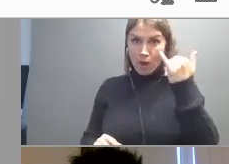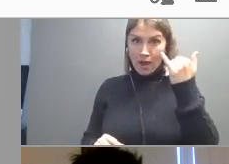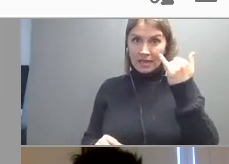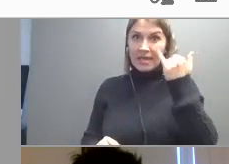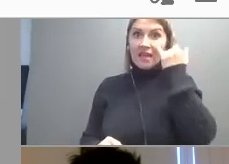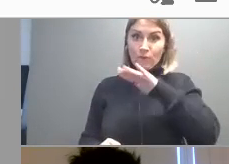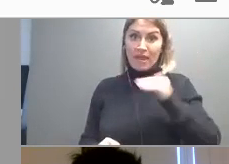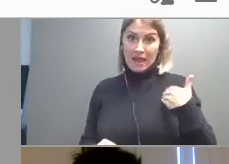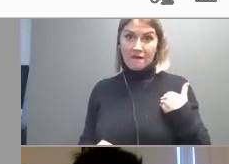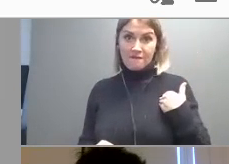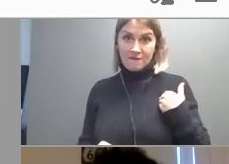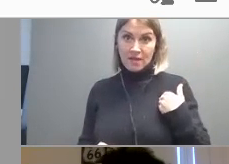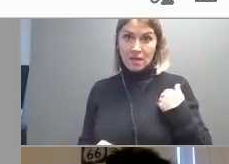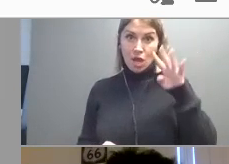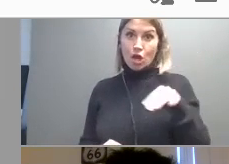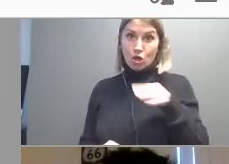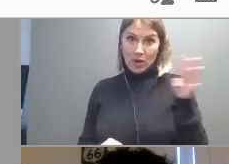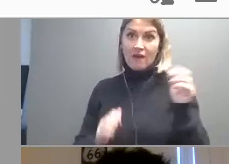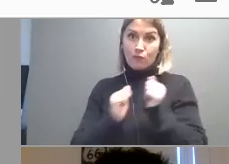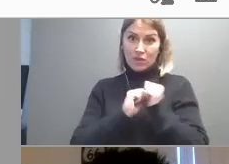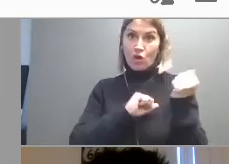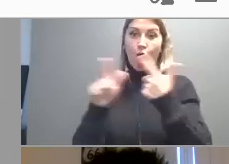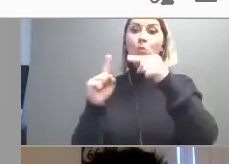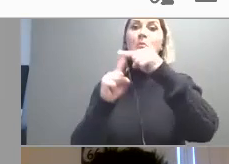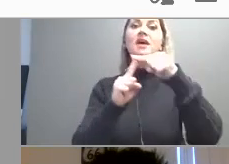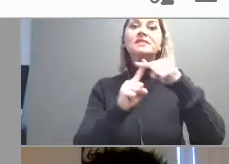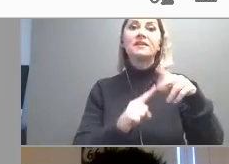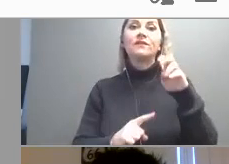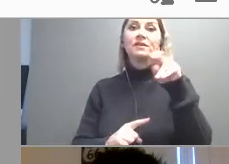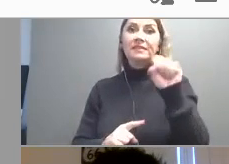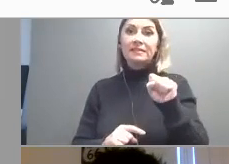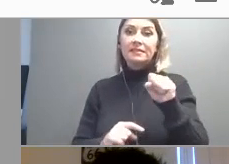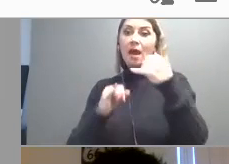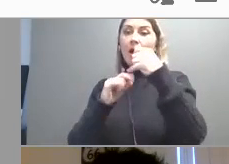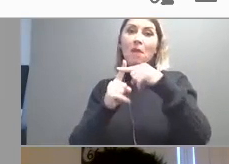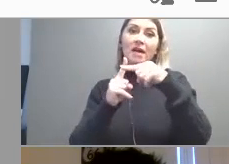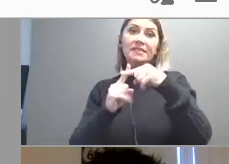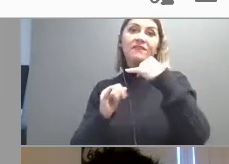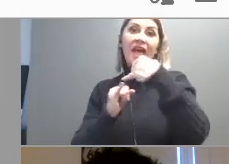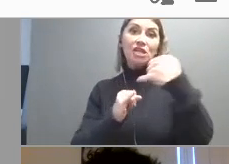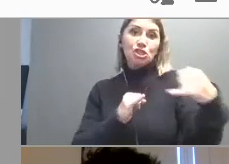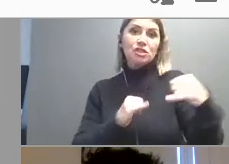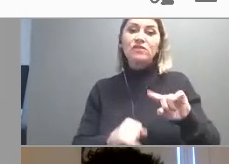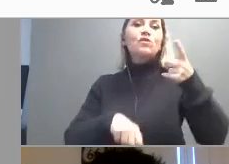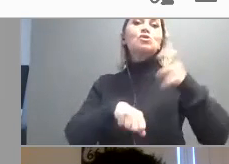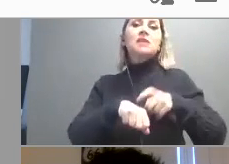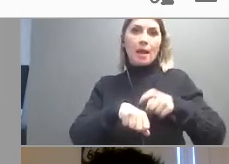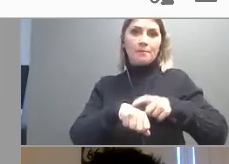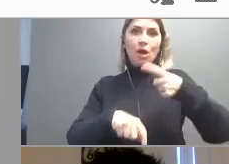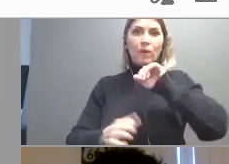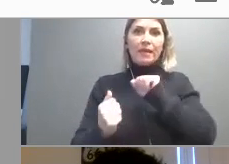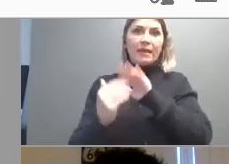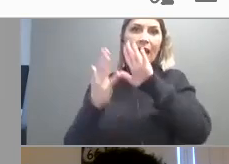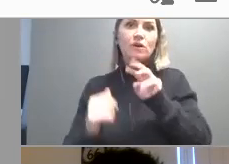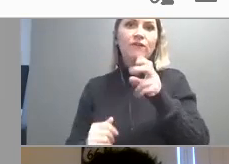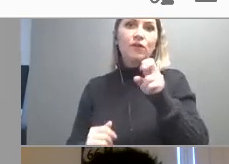we have a graph with all positive vertices or positive edges, the first time we encounter a vertex,